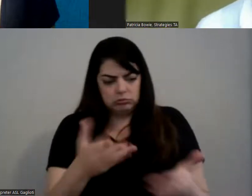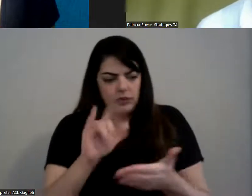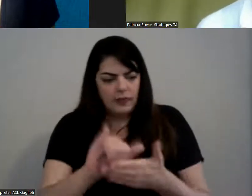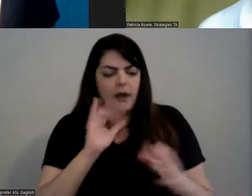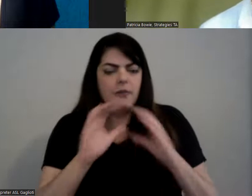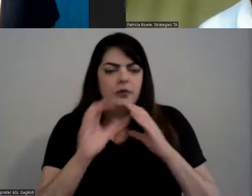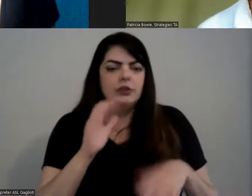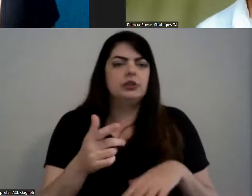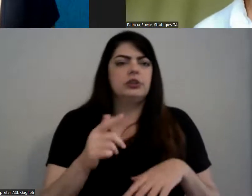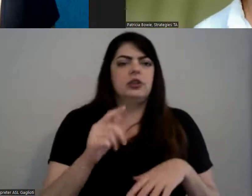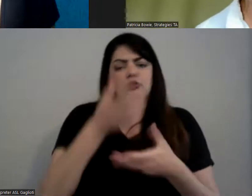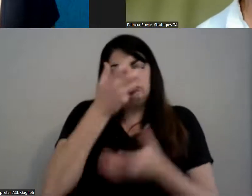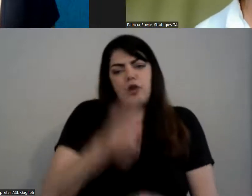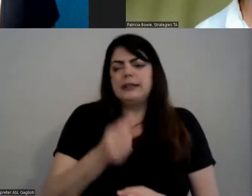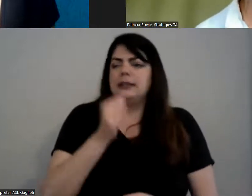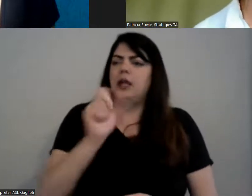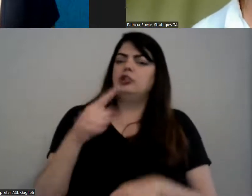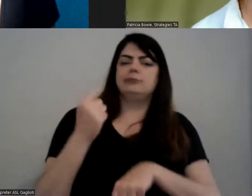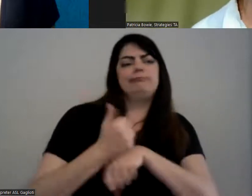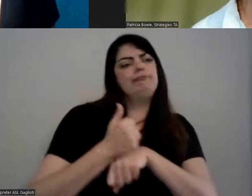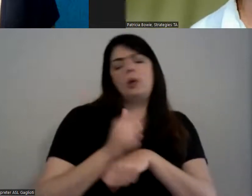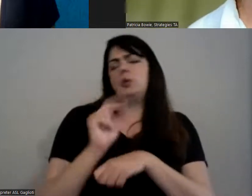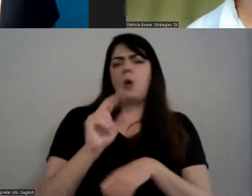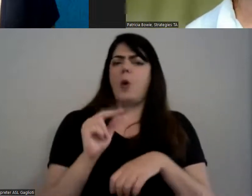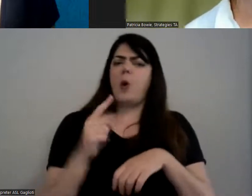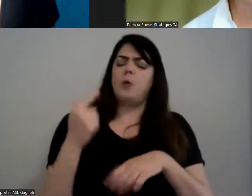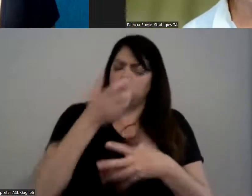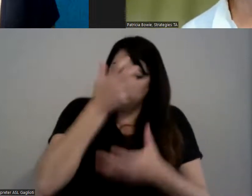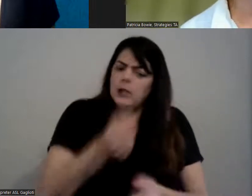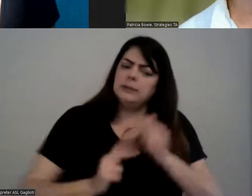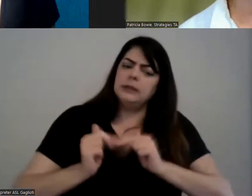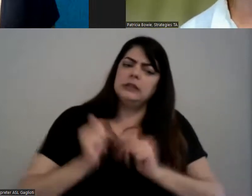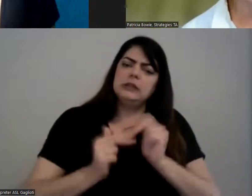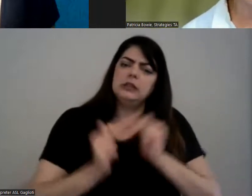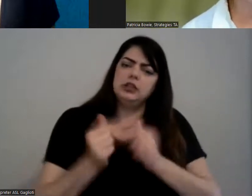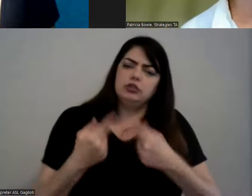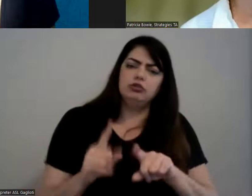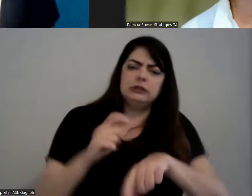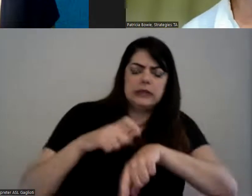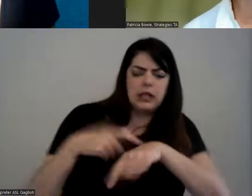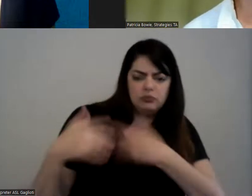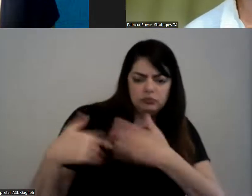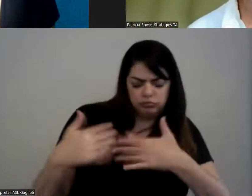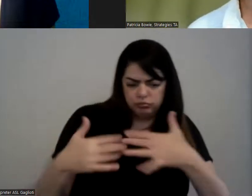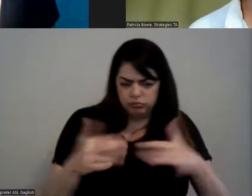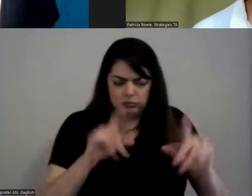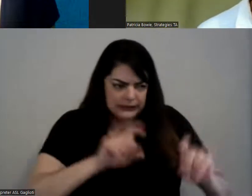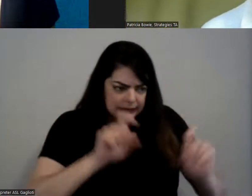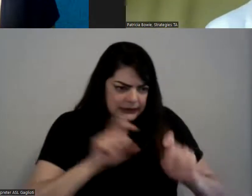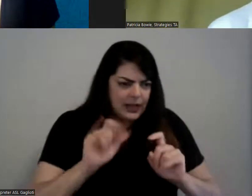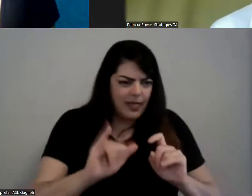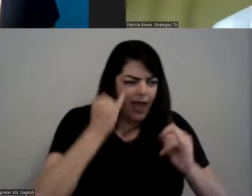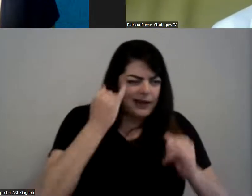fixed state. Trust happens over time as people are exposed to each other and their ideas and the testing of those ideas. Those